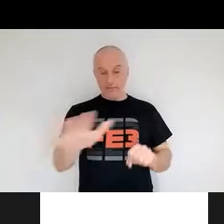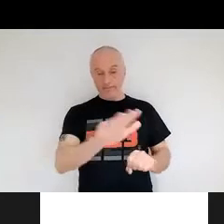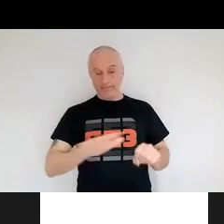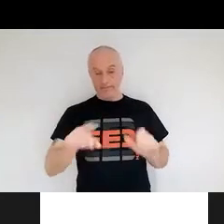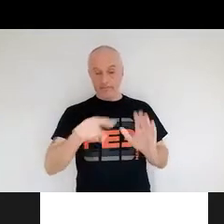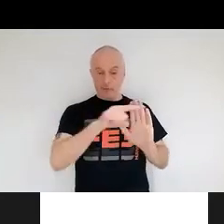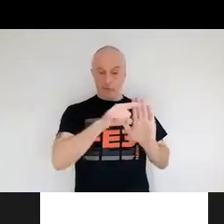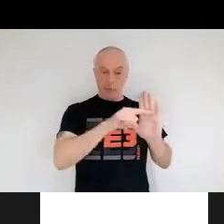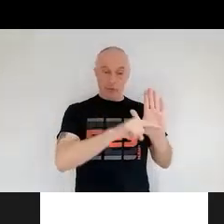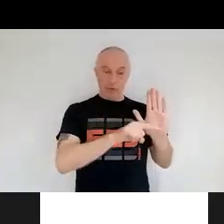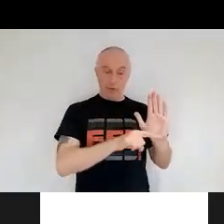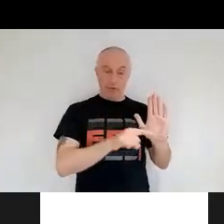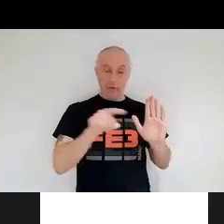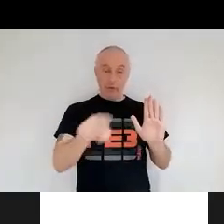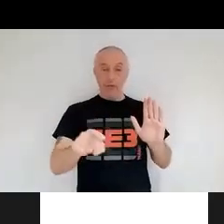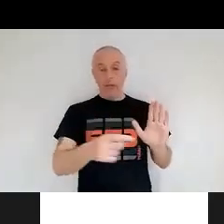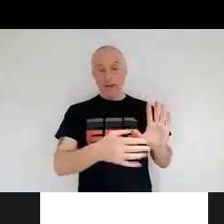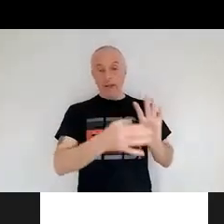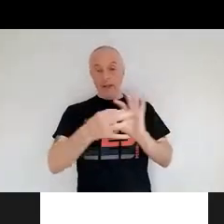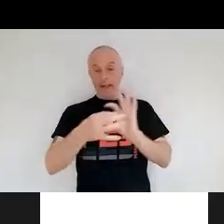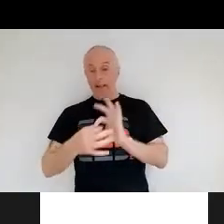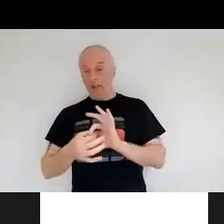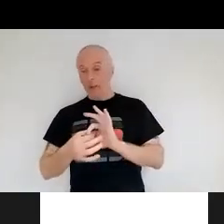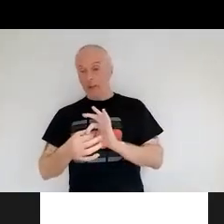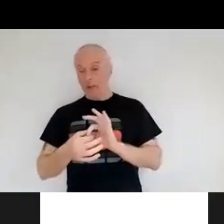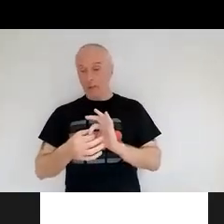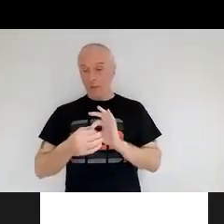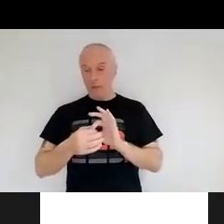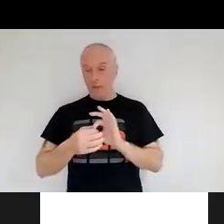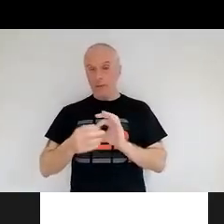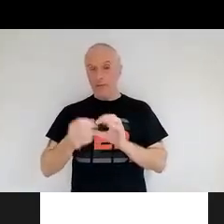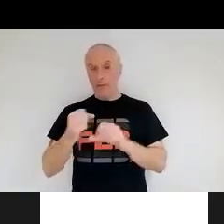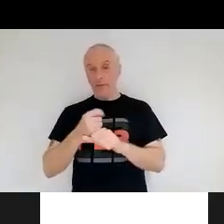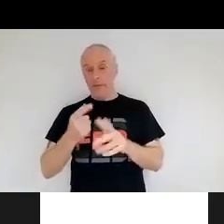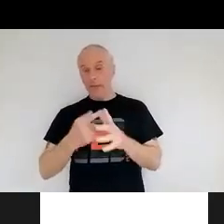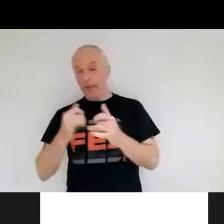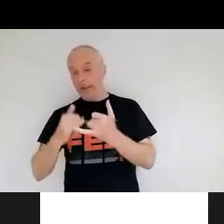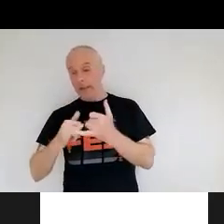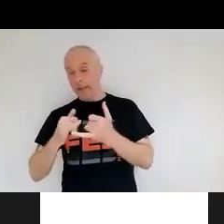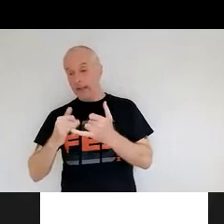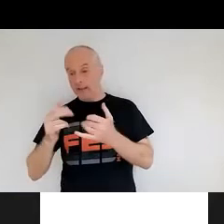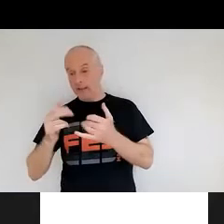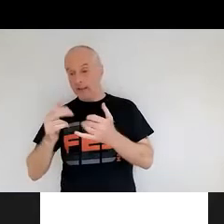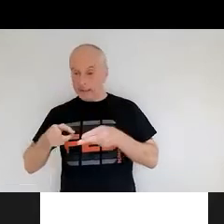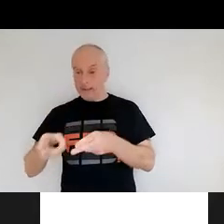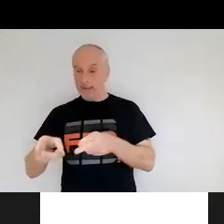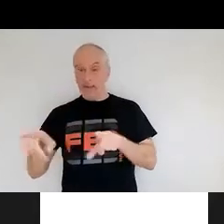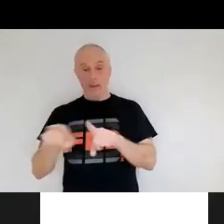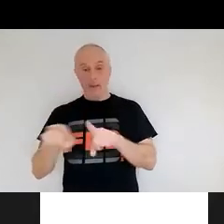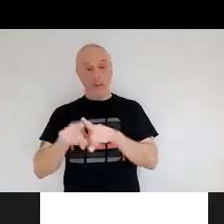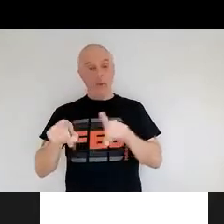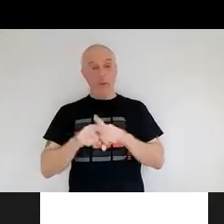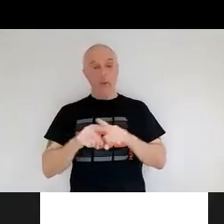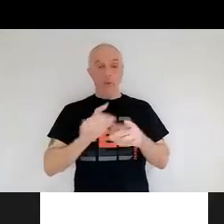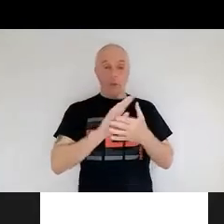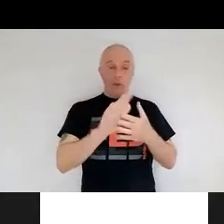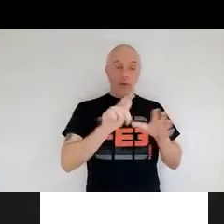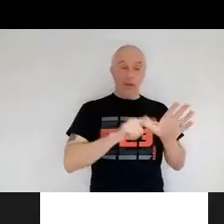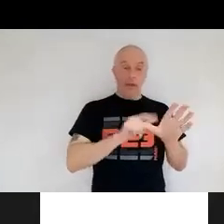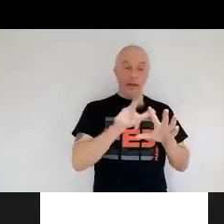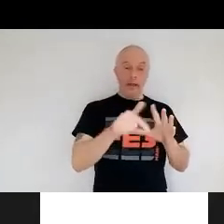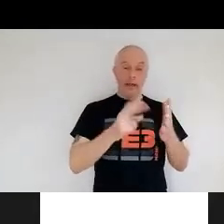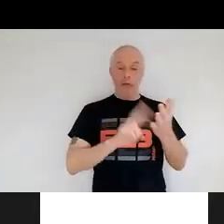in with regard to the current gas system and the introduction of hydrogen to that system, because that really sets